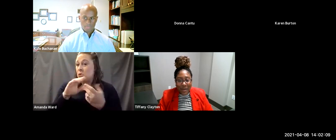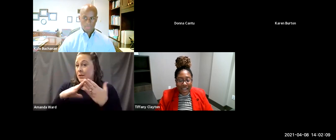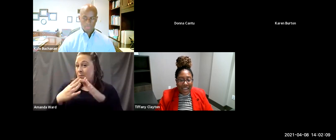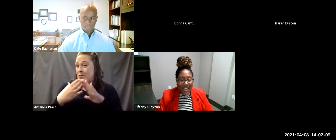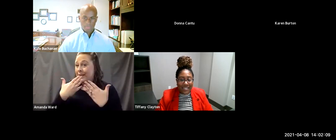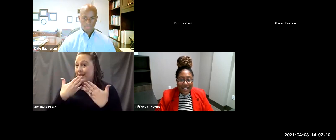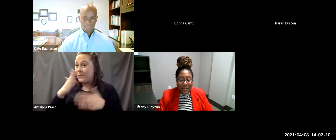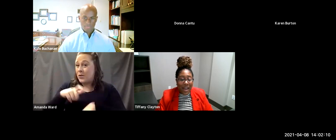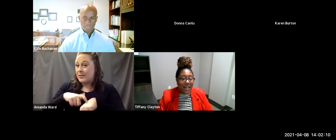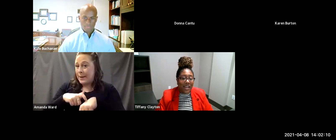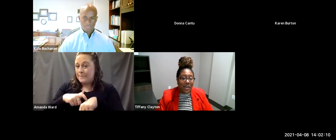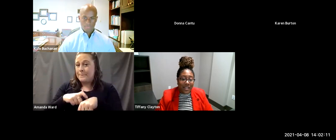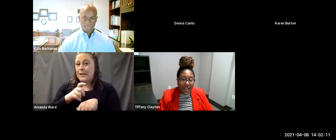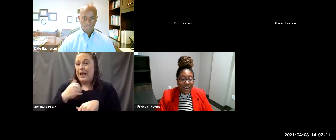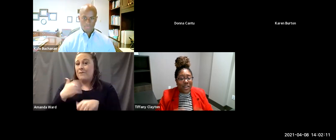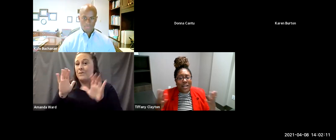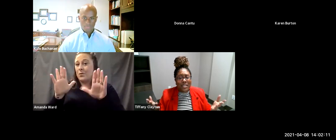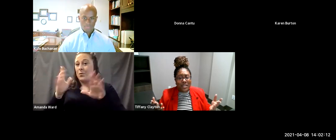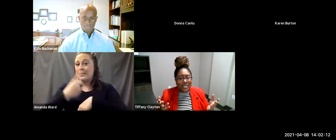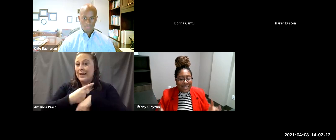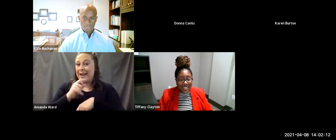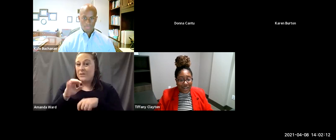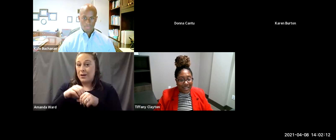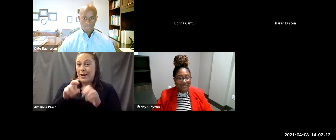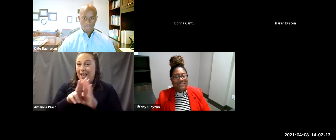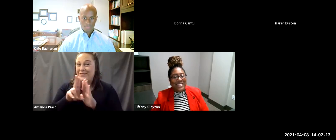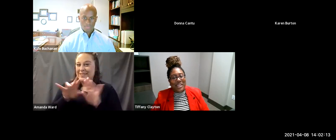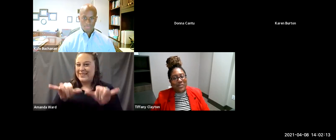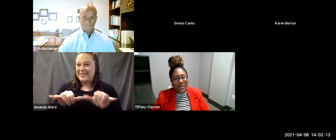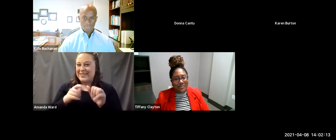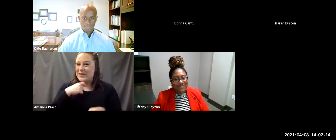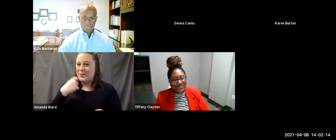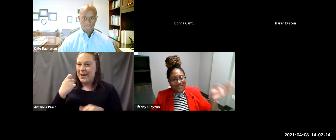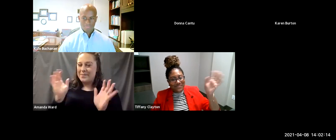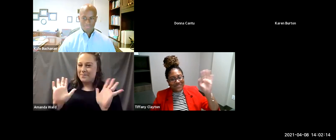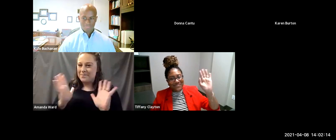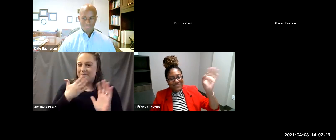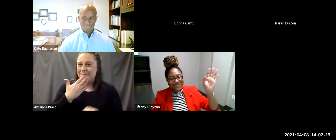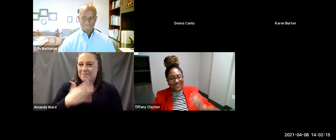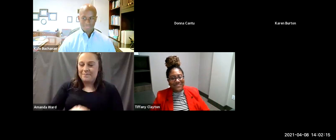time, and have a great day. And if you're in Huntsville, stay dry. Thank you, everyone.